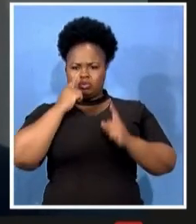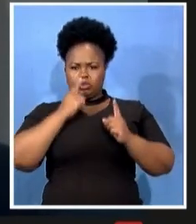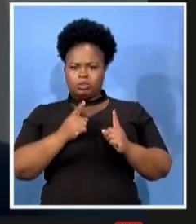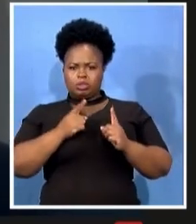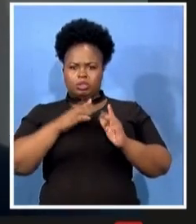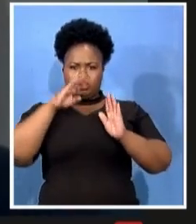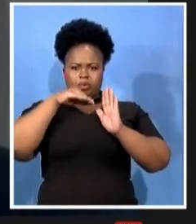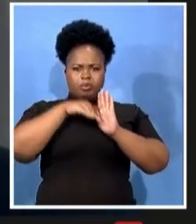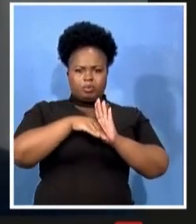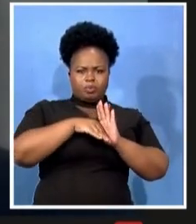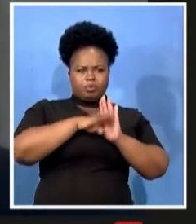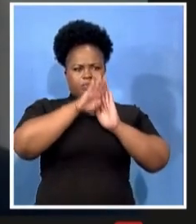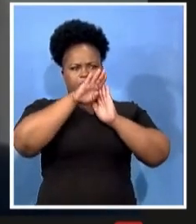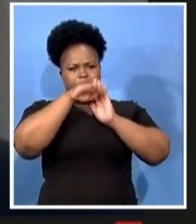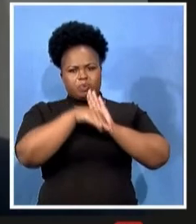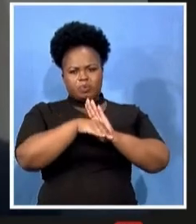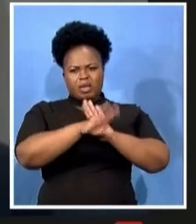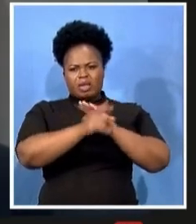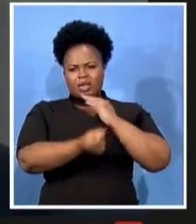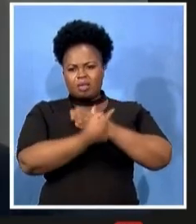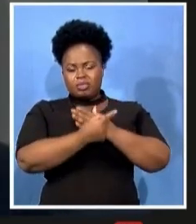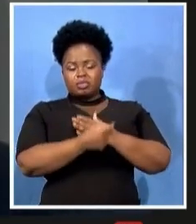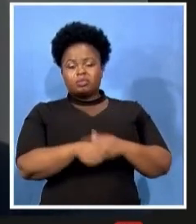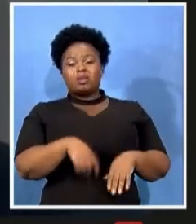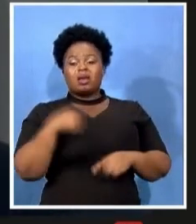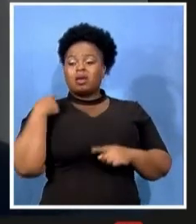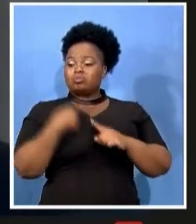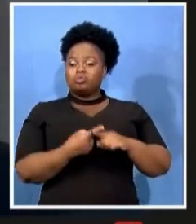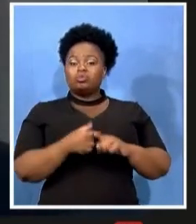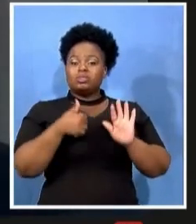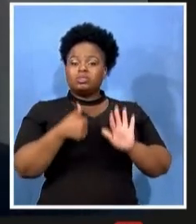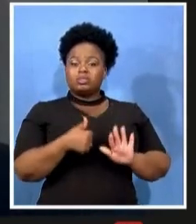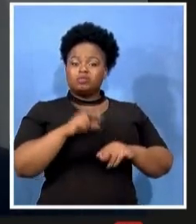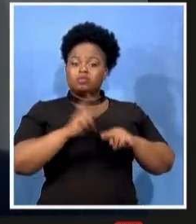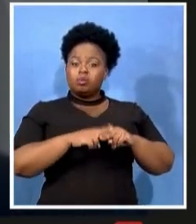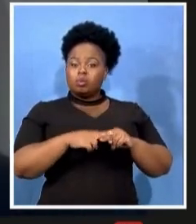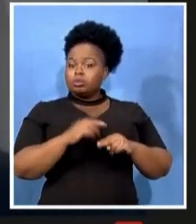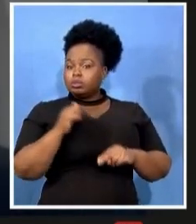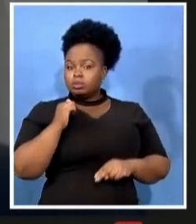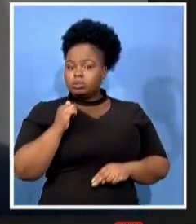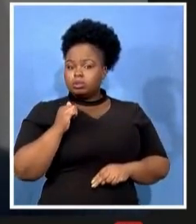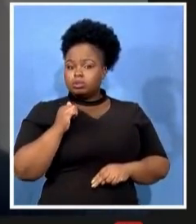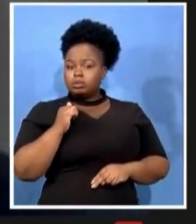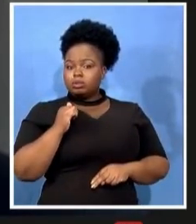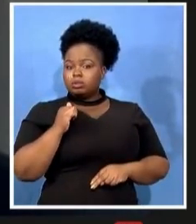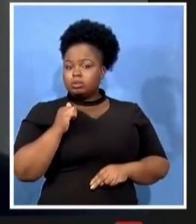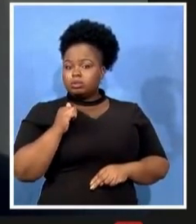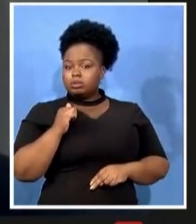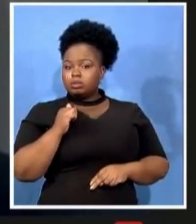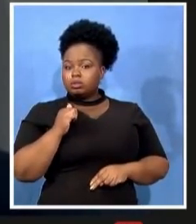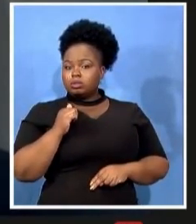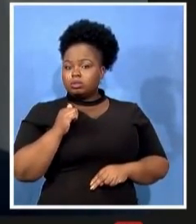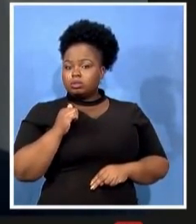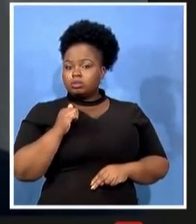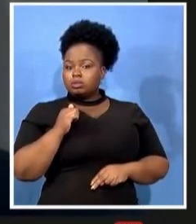6th of February, which was yesterday, 6th of January, which was yesterday,